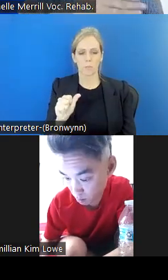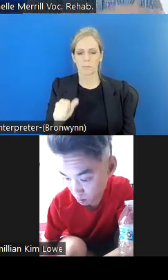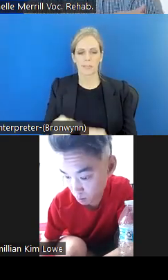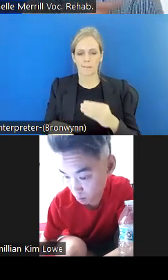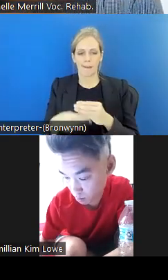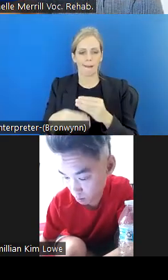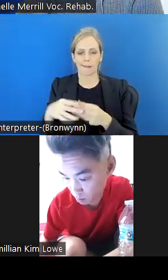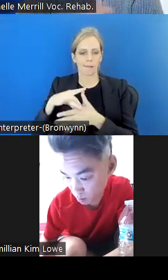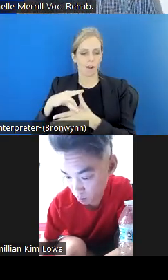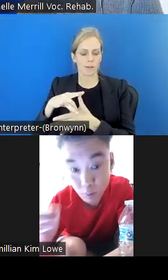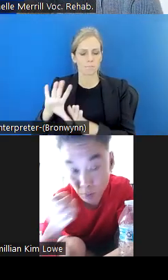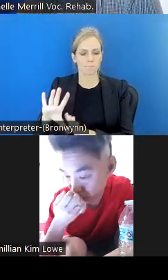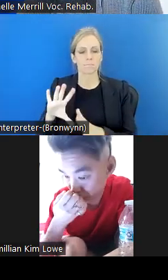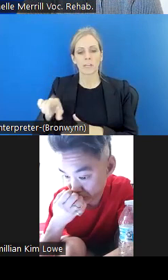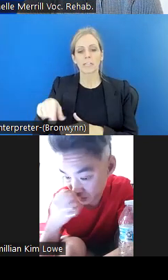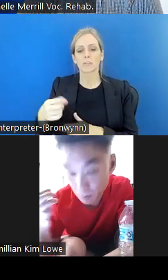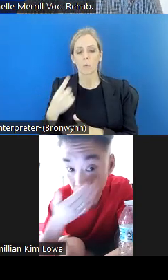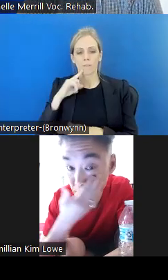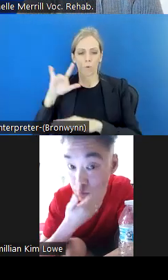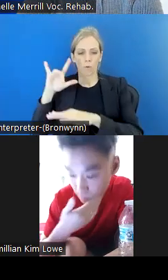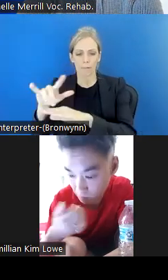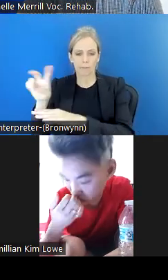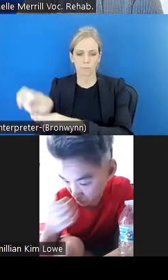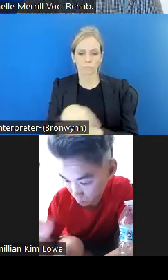really just going to be a pass through to take you back to this site.